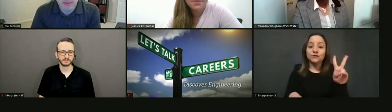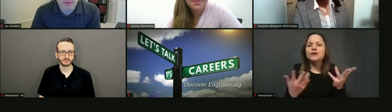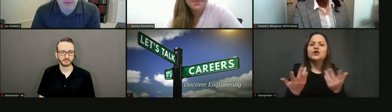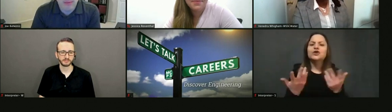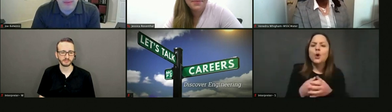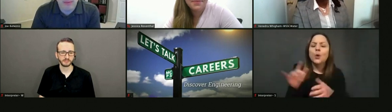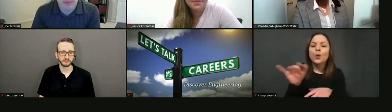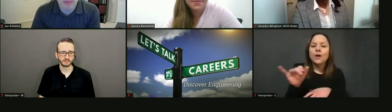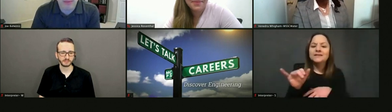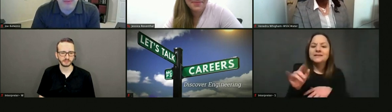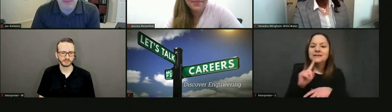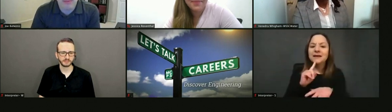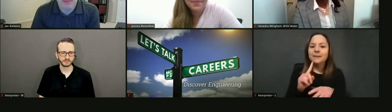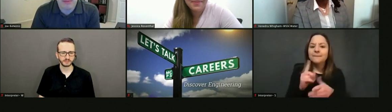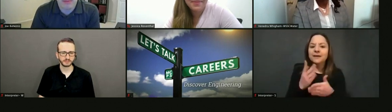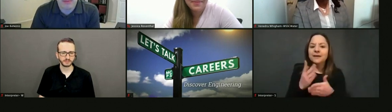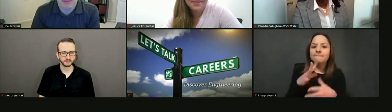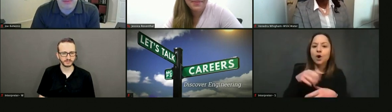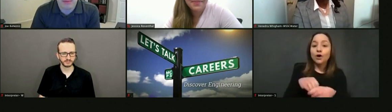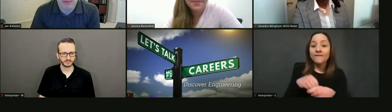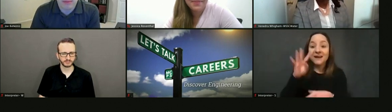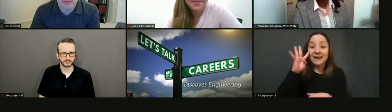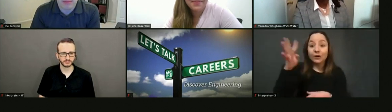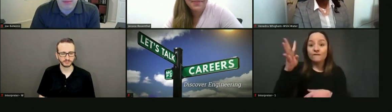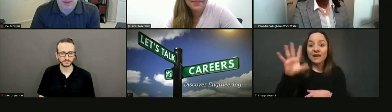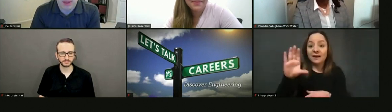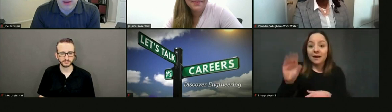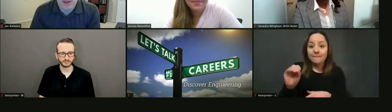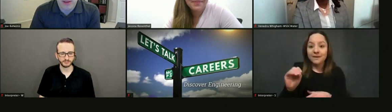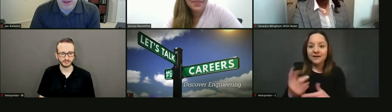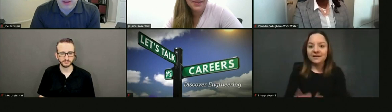being a part of such an innovative company?